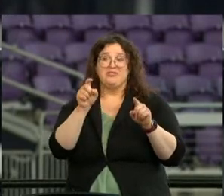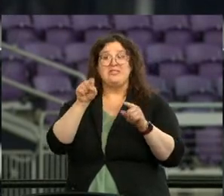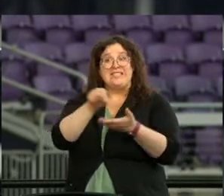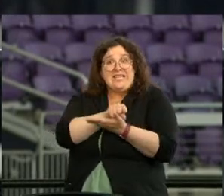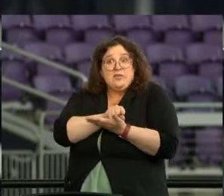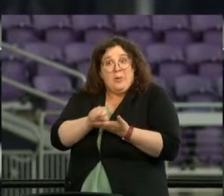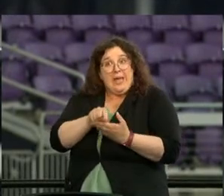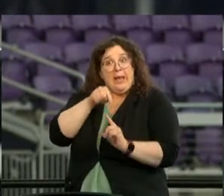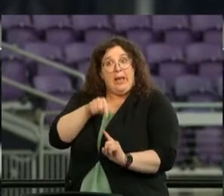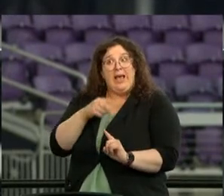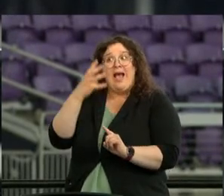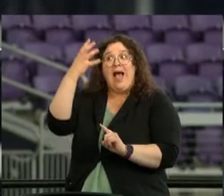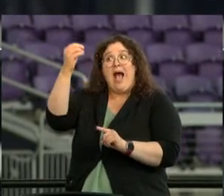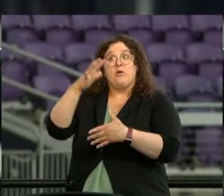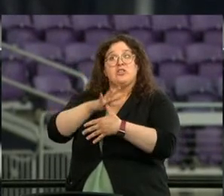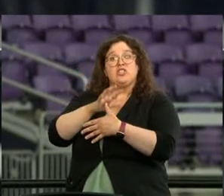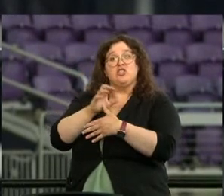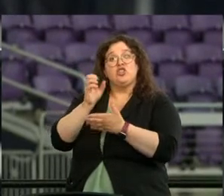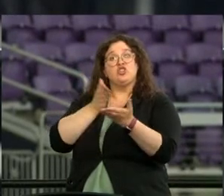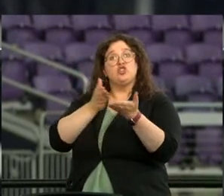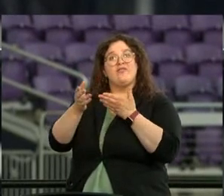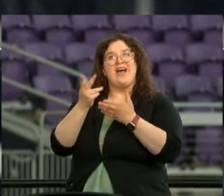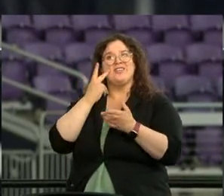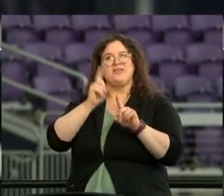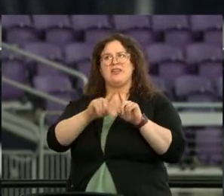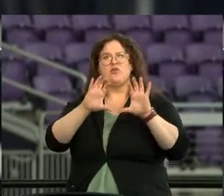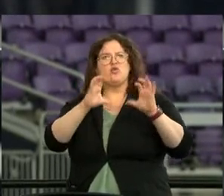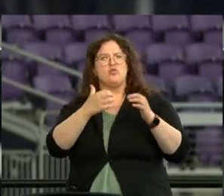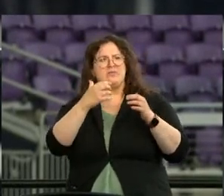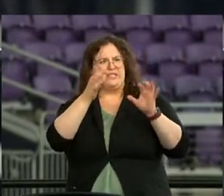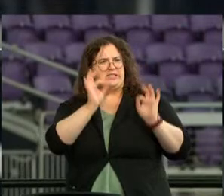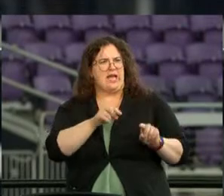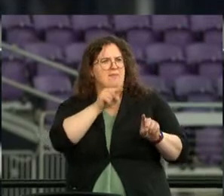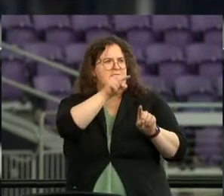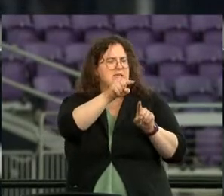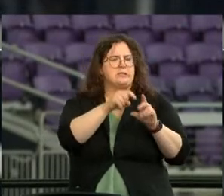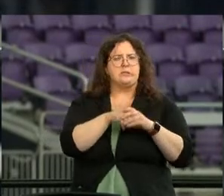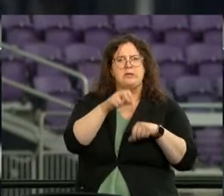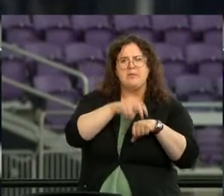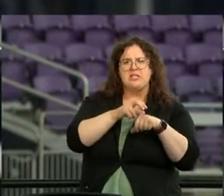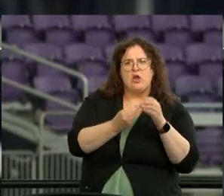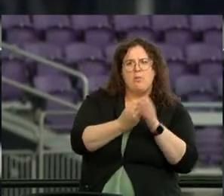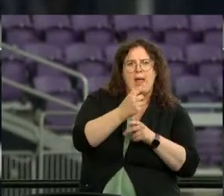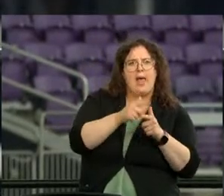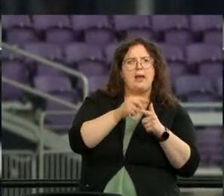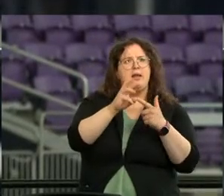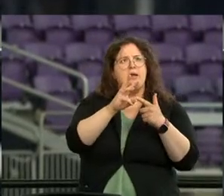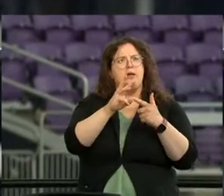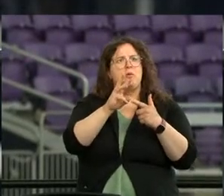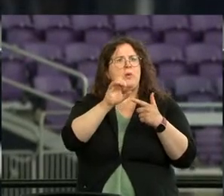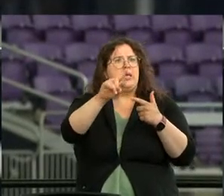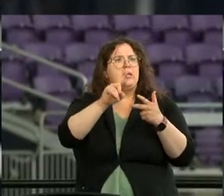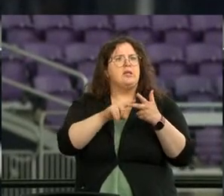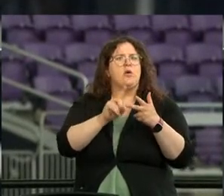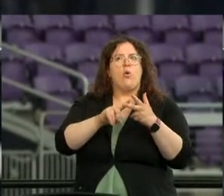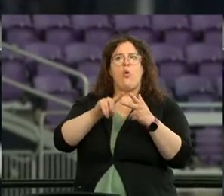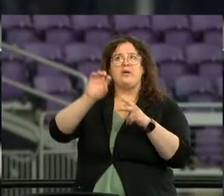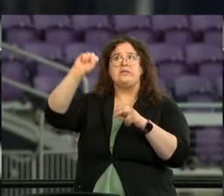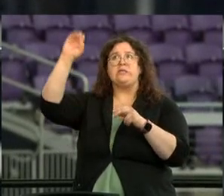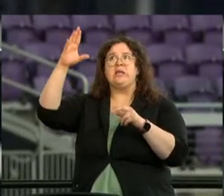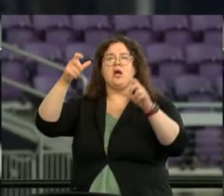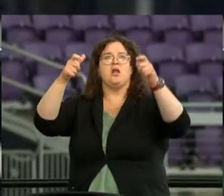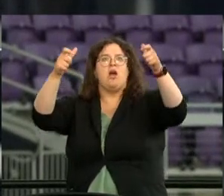week, out in senior serve, I saw groups determining whether this was a potato plant or a weed, or some being attacked by hula hoops with